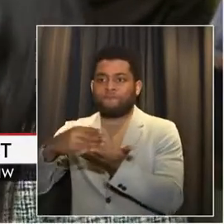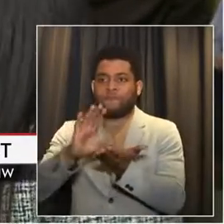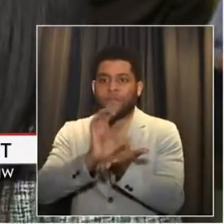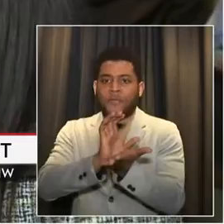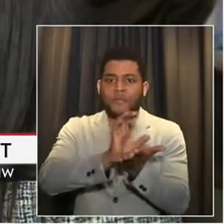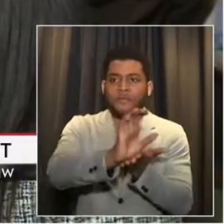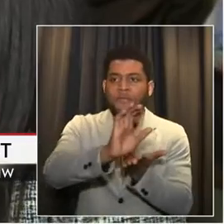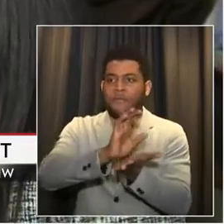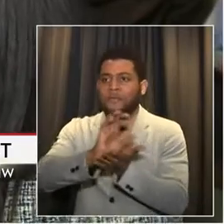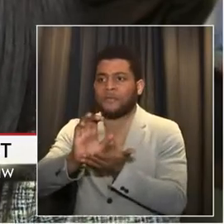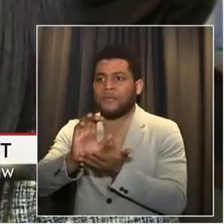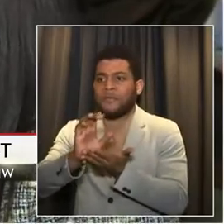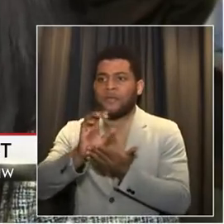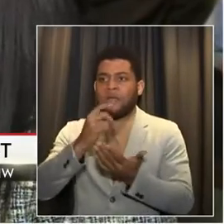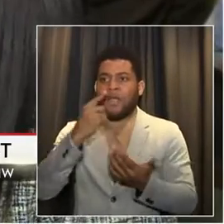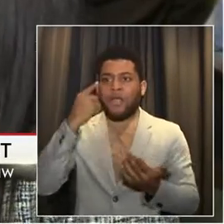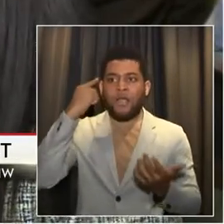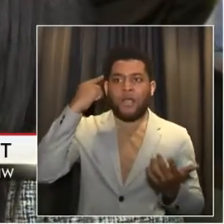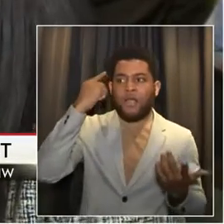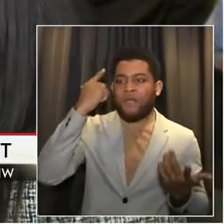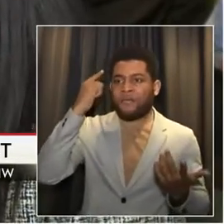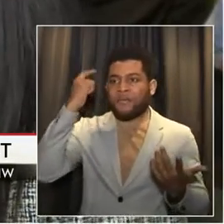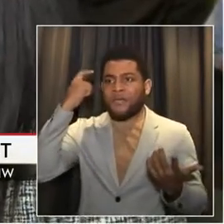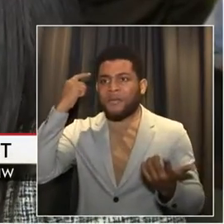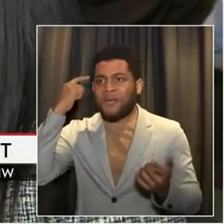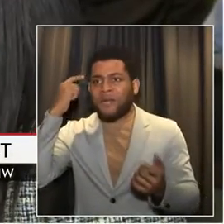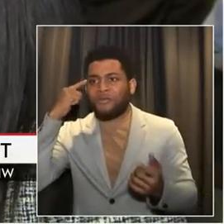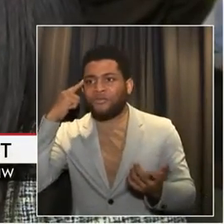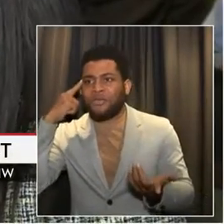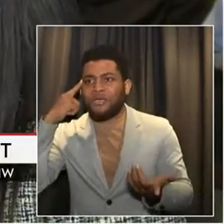We're conscious of how we do outreach in advance. We're conscious of